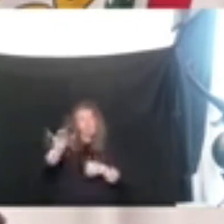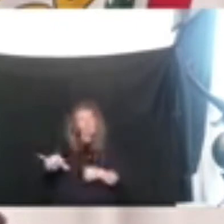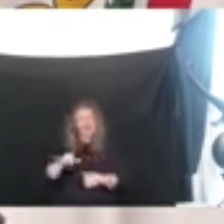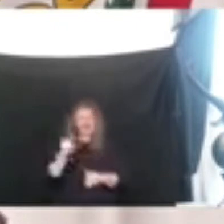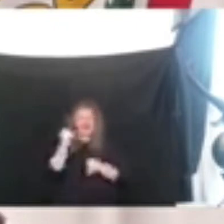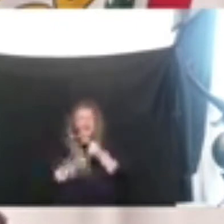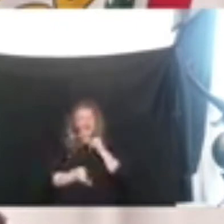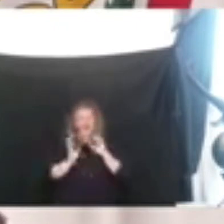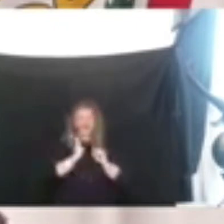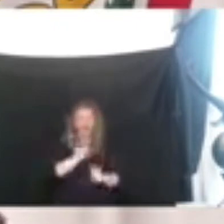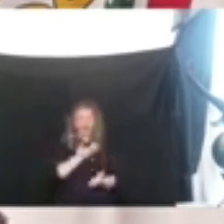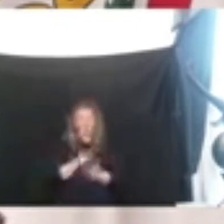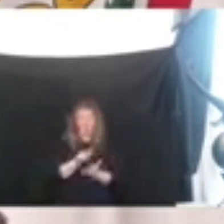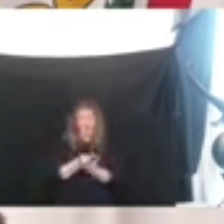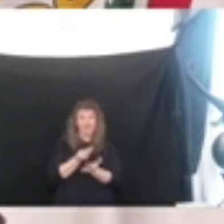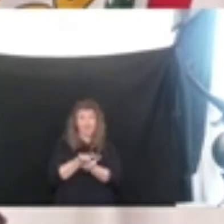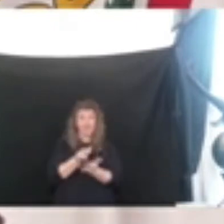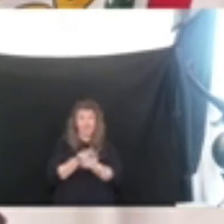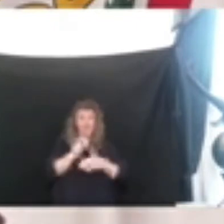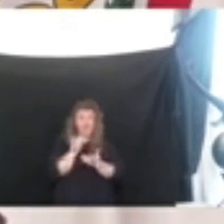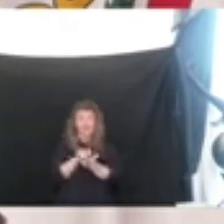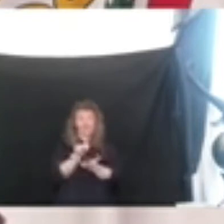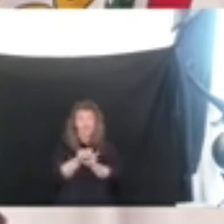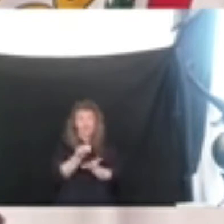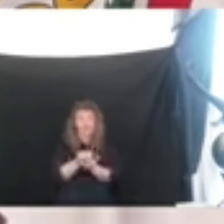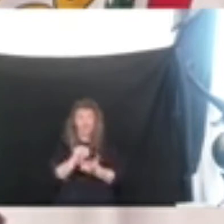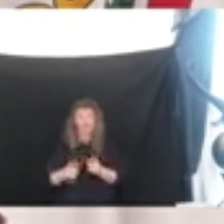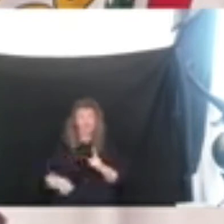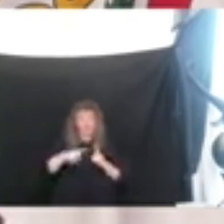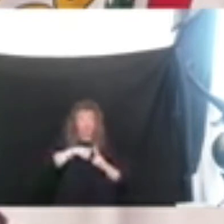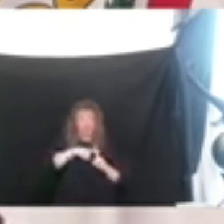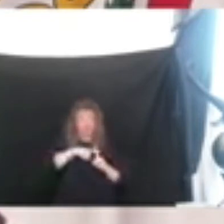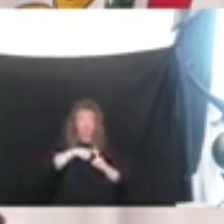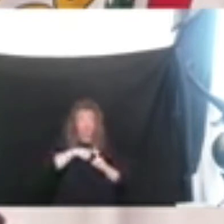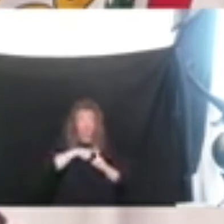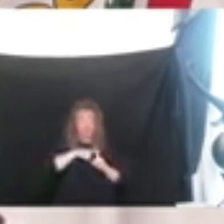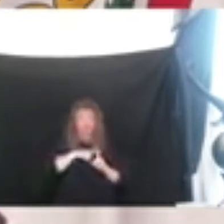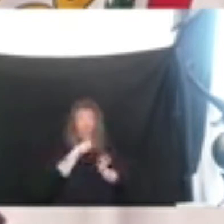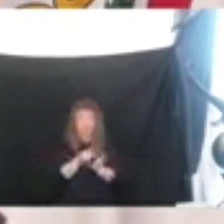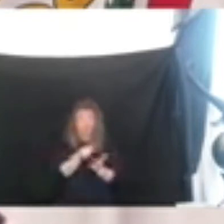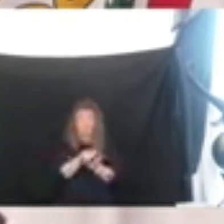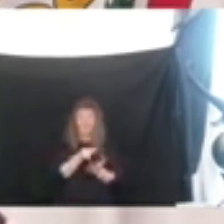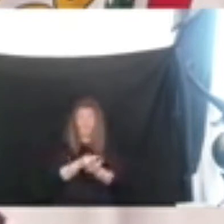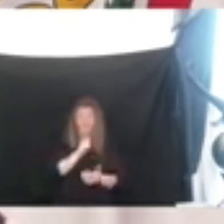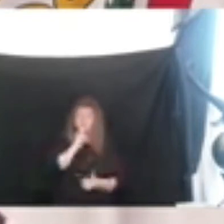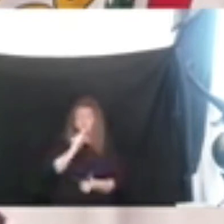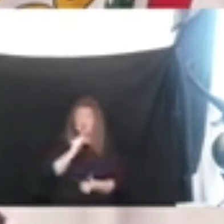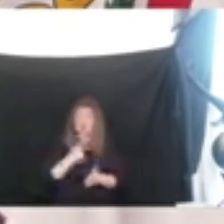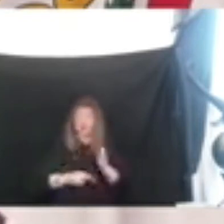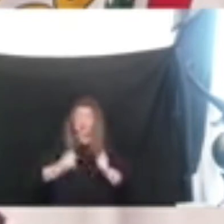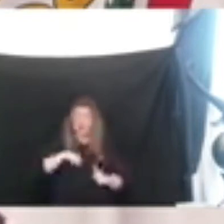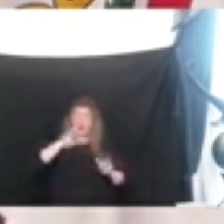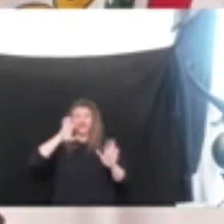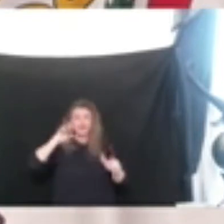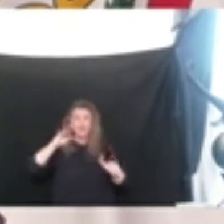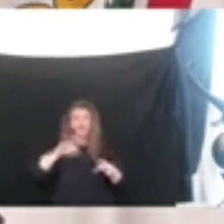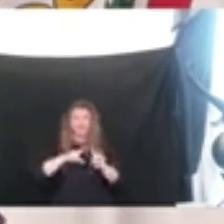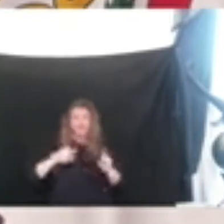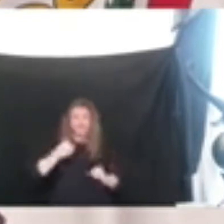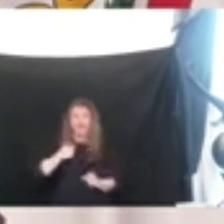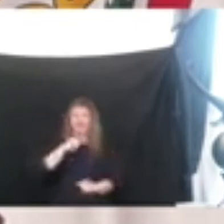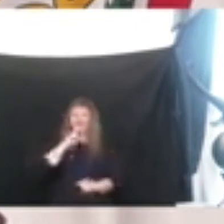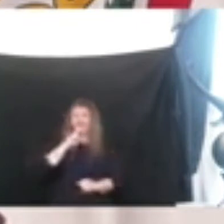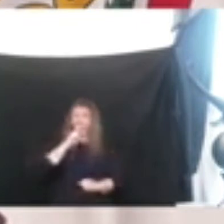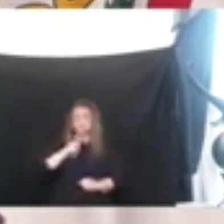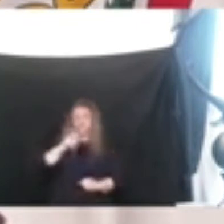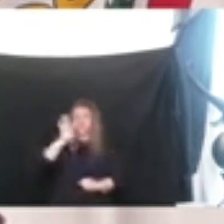revenue numbers came in, another surplus. Revenue wasn't quite as high as what we thought, but it came in at 1.9